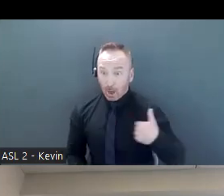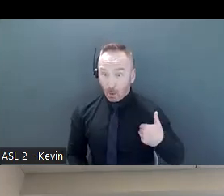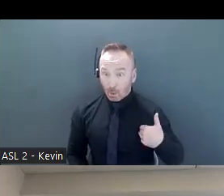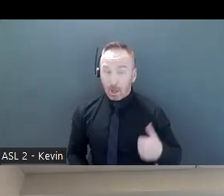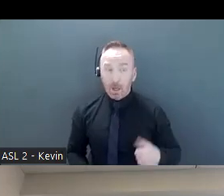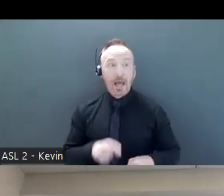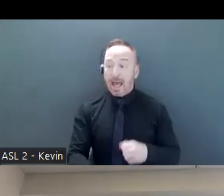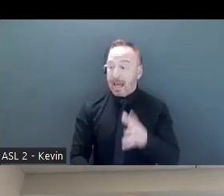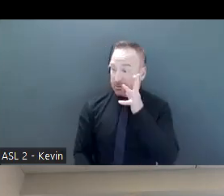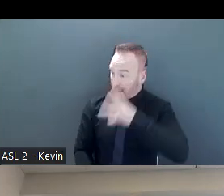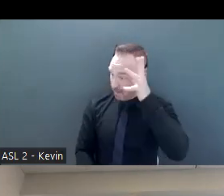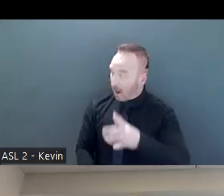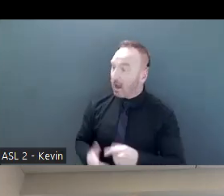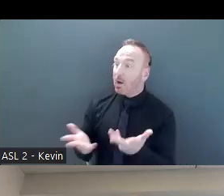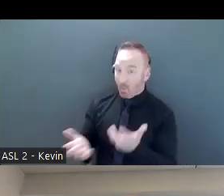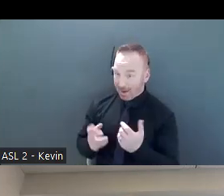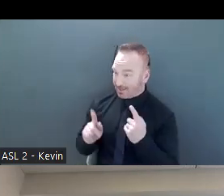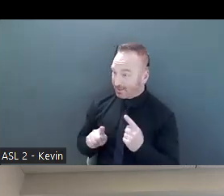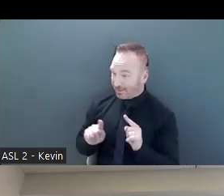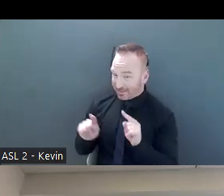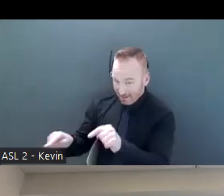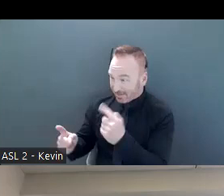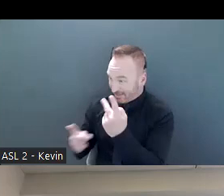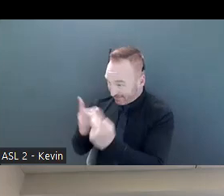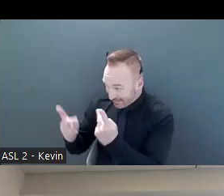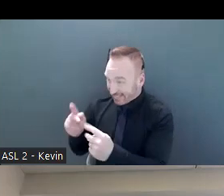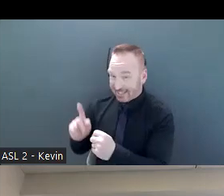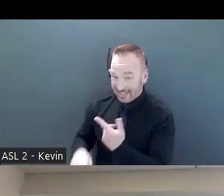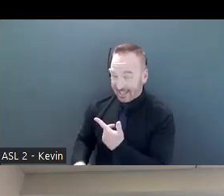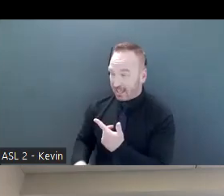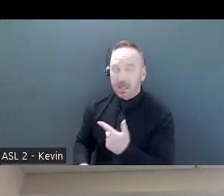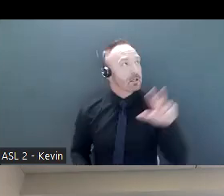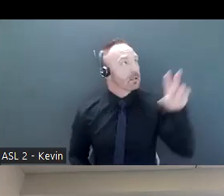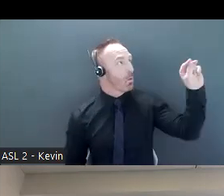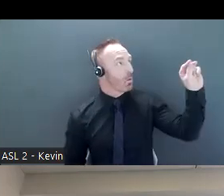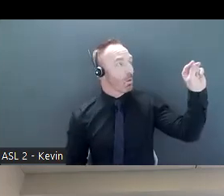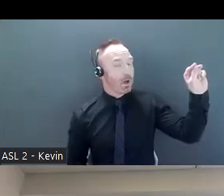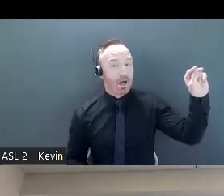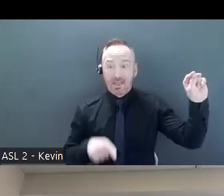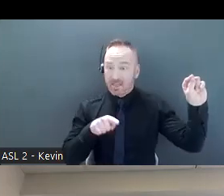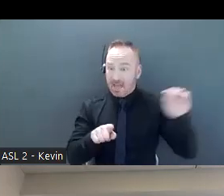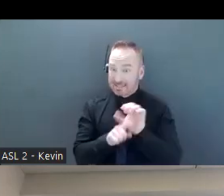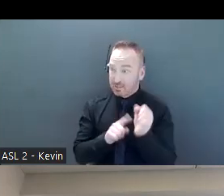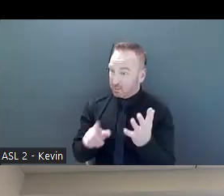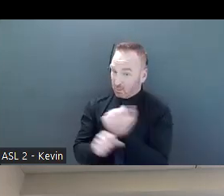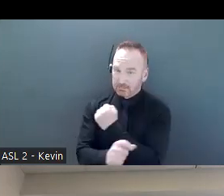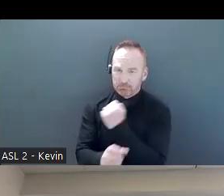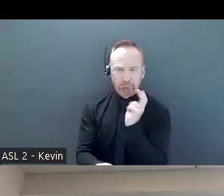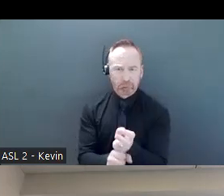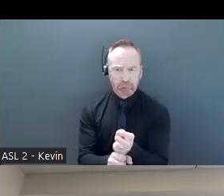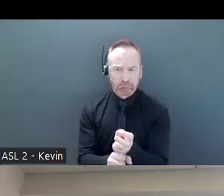tough case. It's going to be a hard one to win. And here's some cases I'm referencing. And the first one is an initial